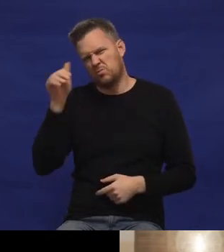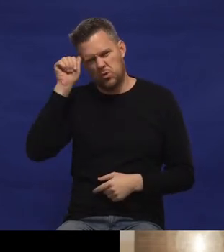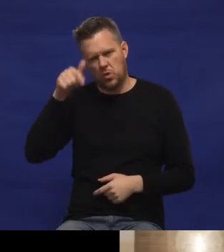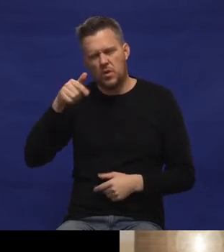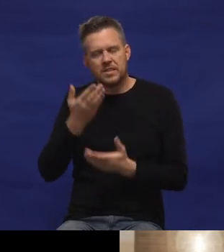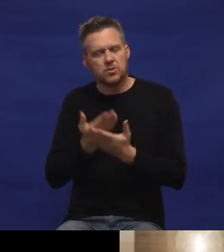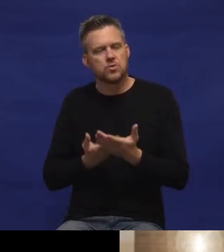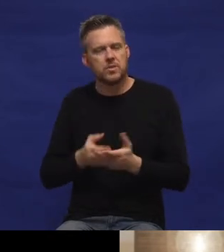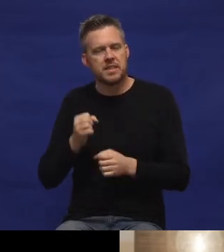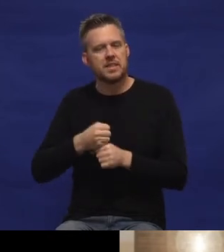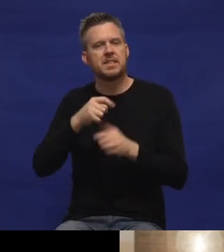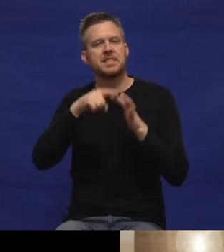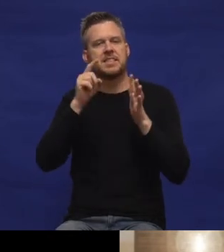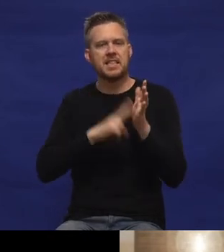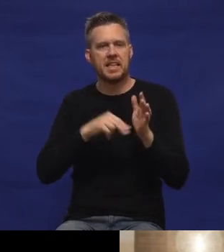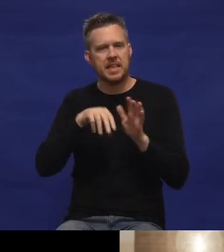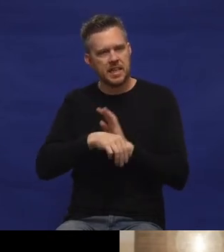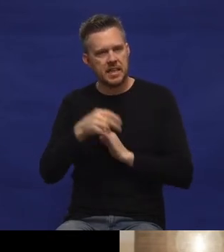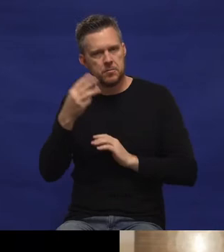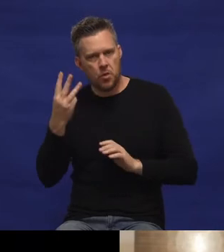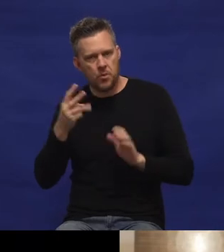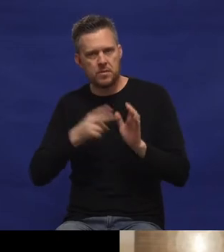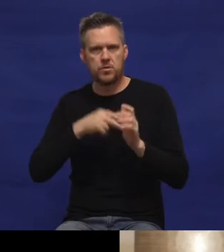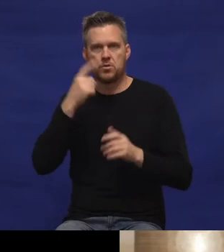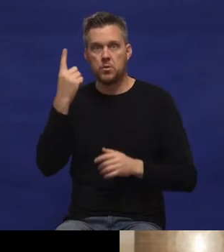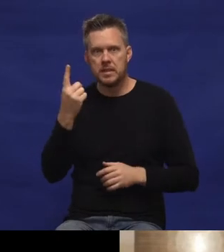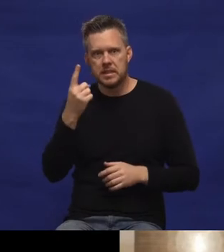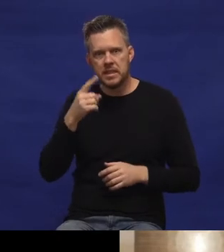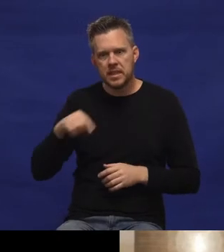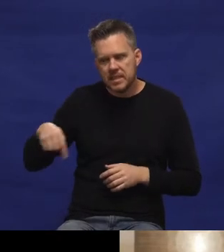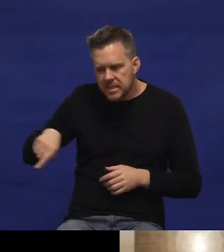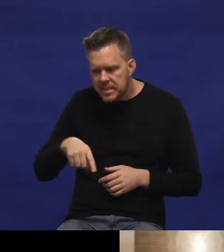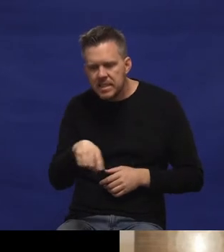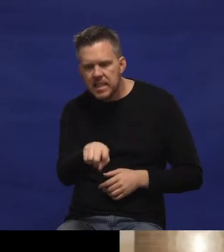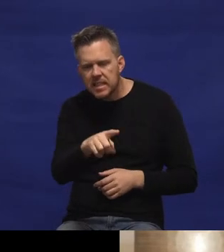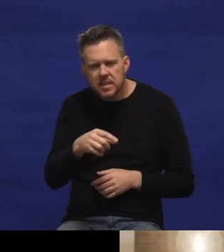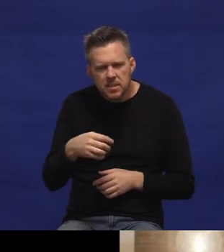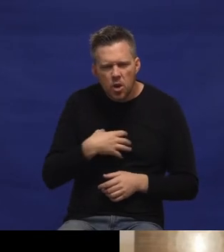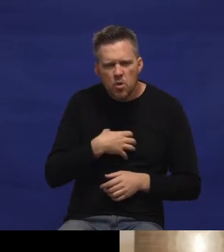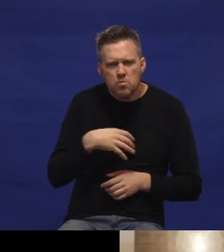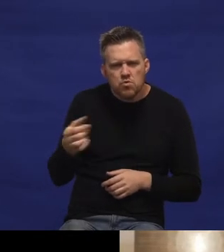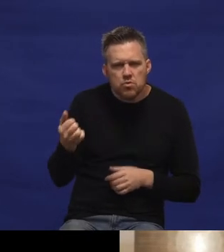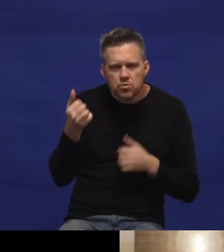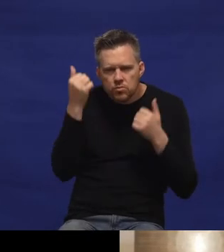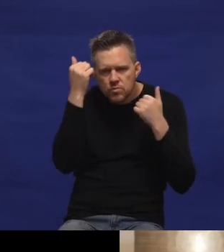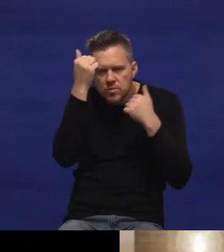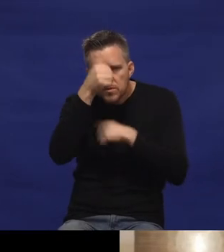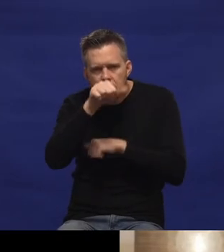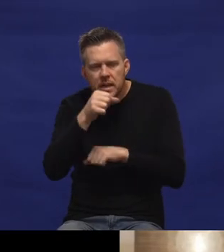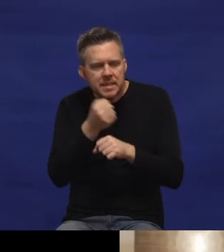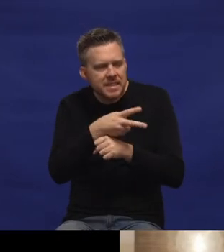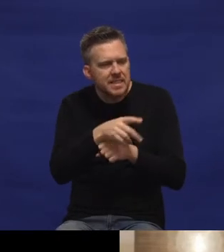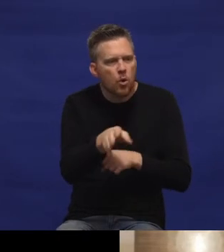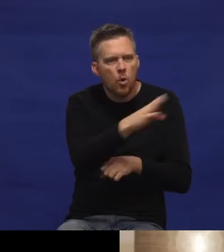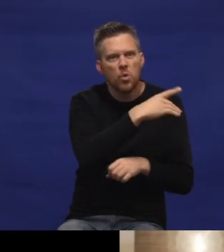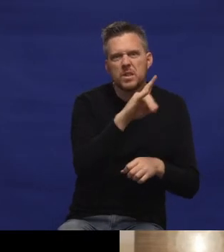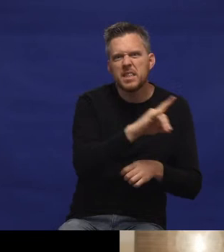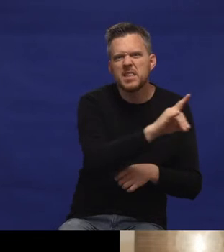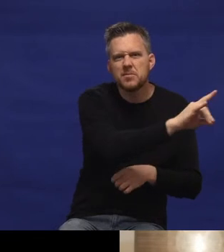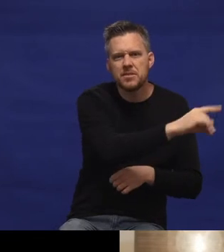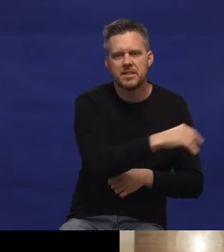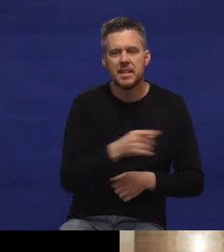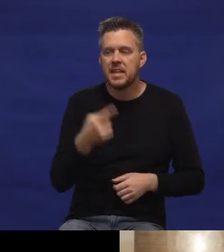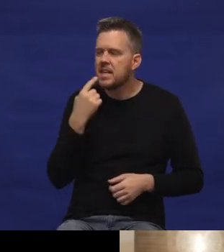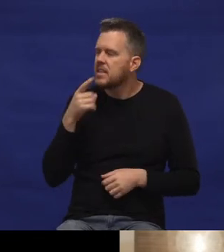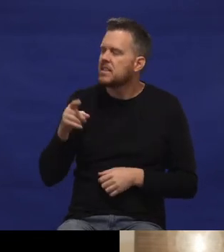in Genesis chapter 3, verse 1. Now the serpent, who was more crafty than any of the wild animals that the Lord God had made,